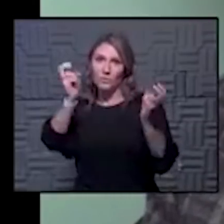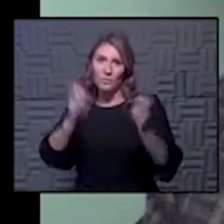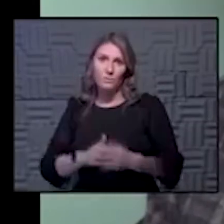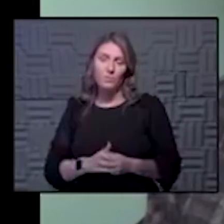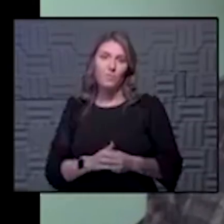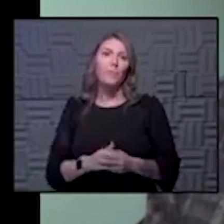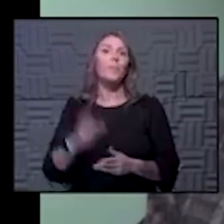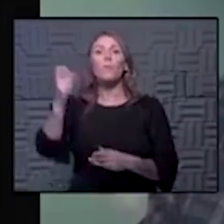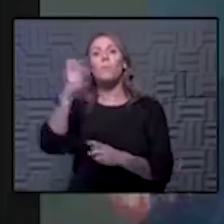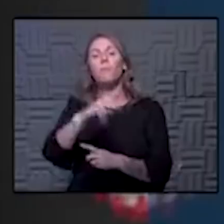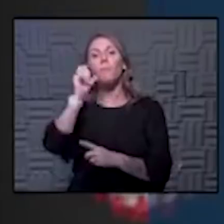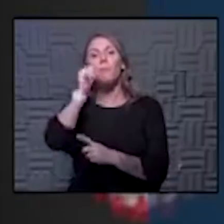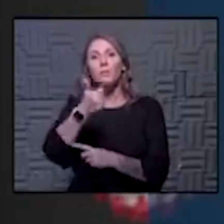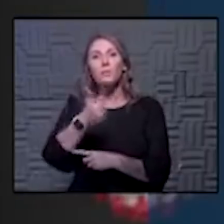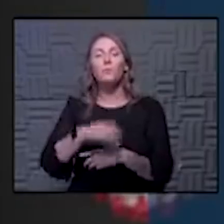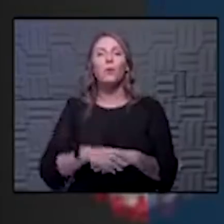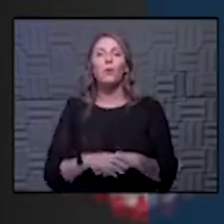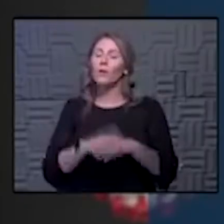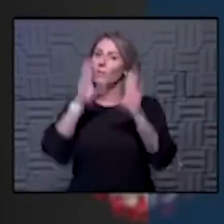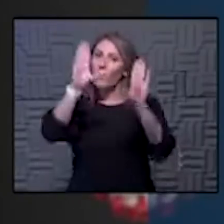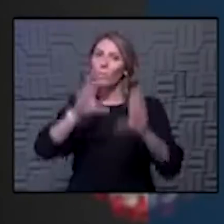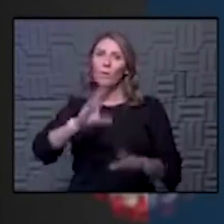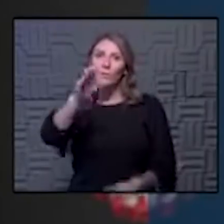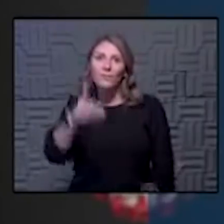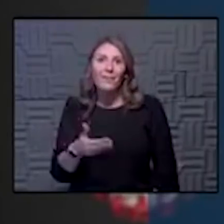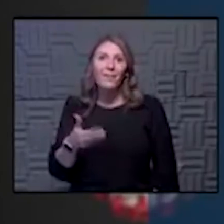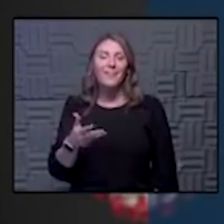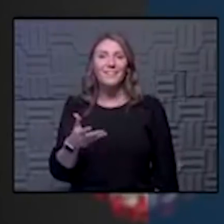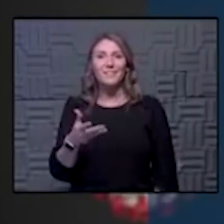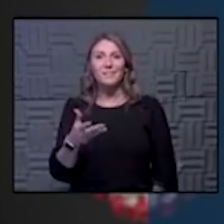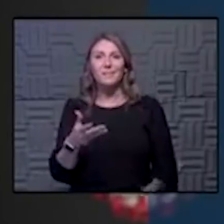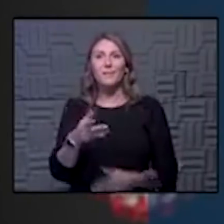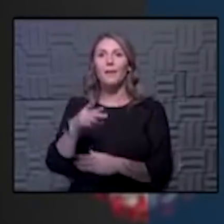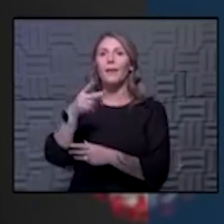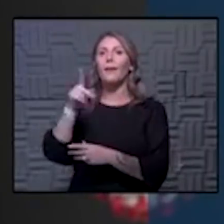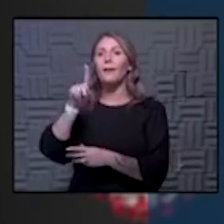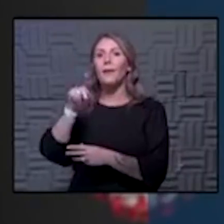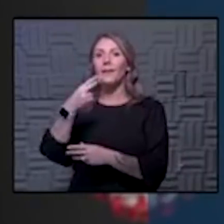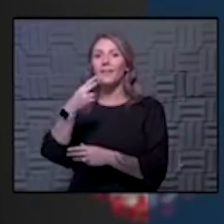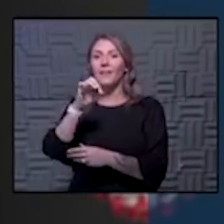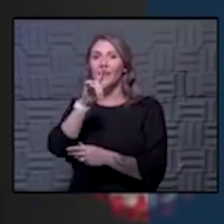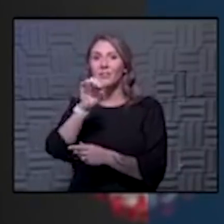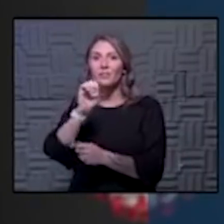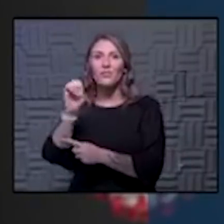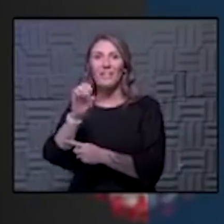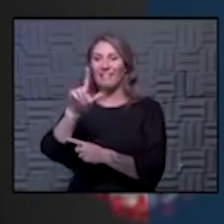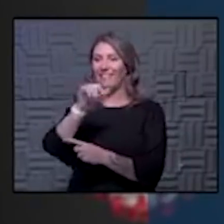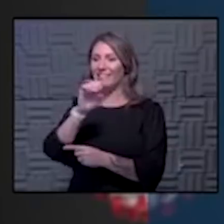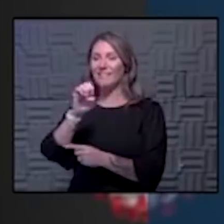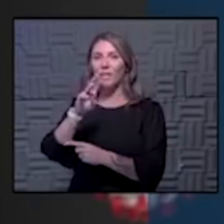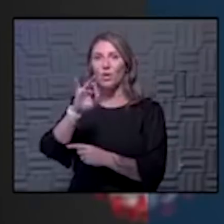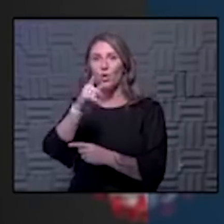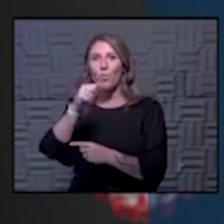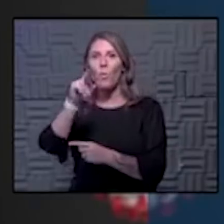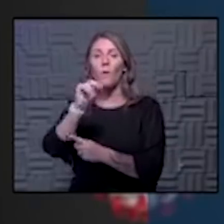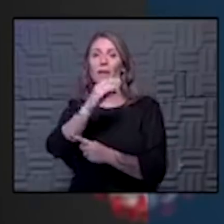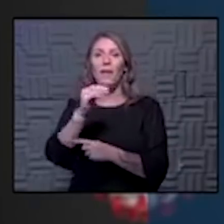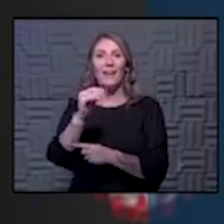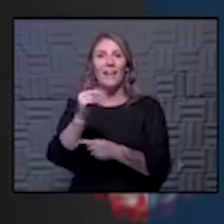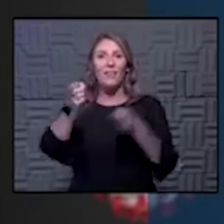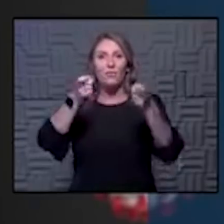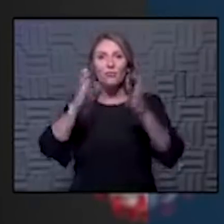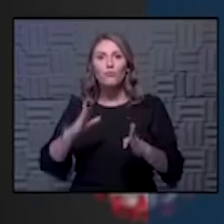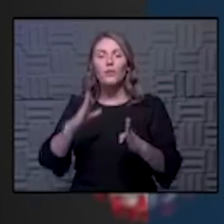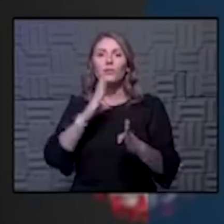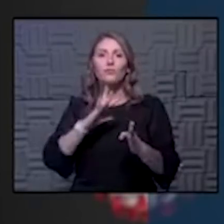We'll be back tomorrow. We have some great guests that are here with us. KDHE Secretary Lee Norman joins us, along with the KDHE Director of the Bureau